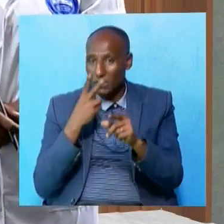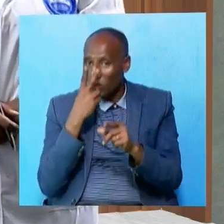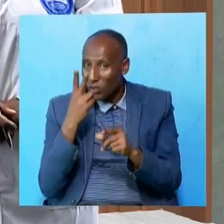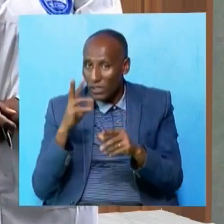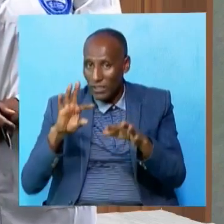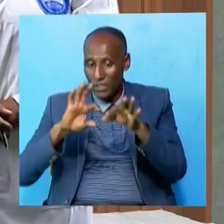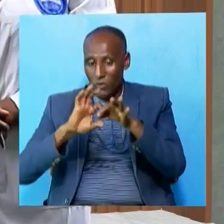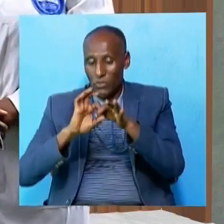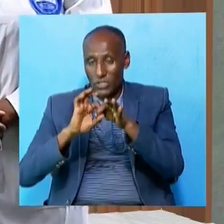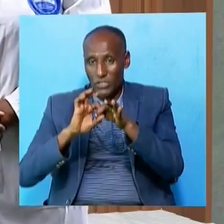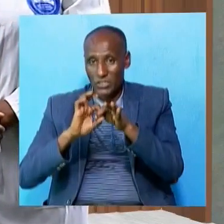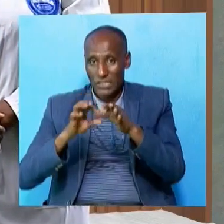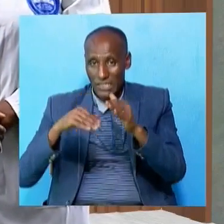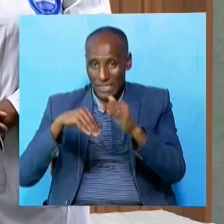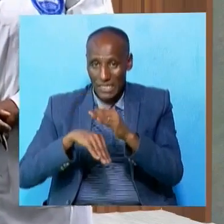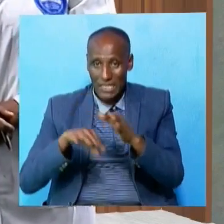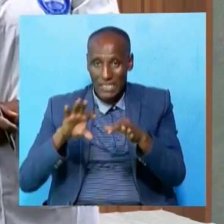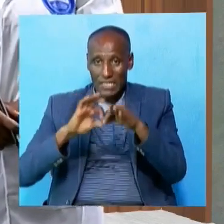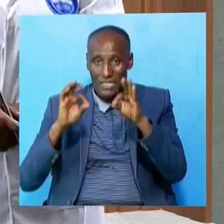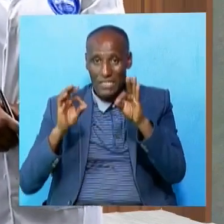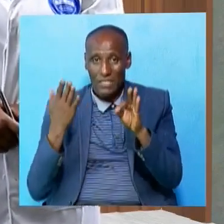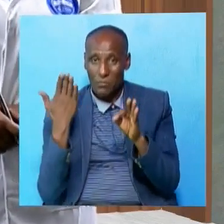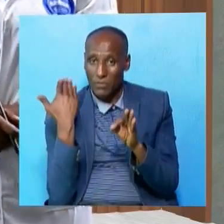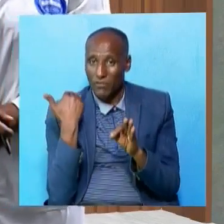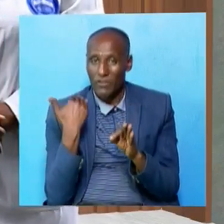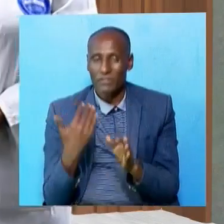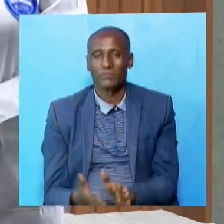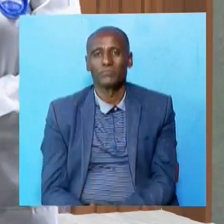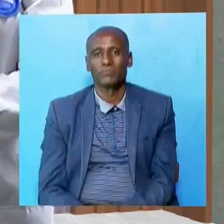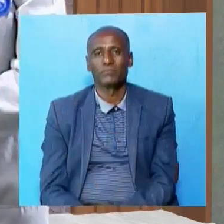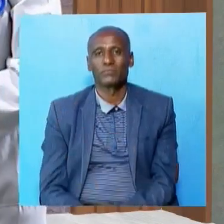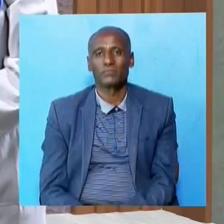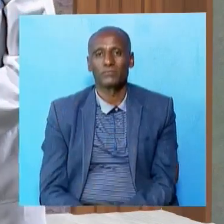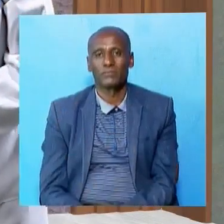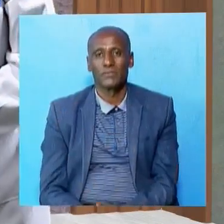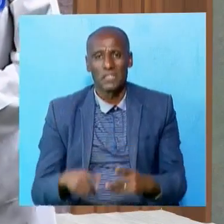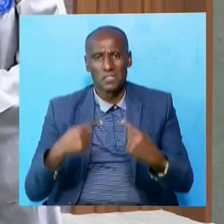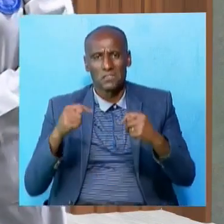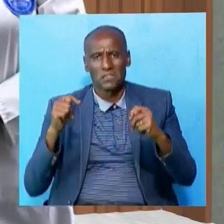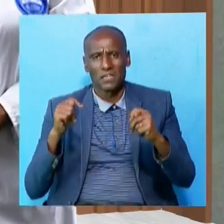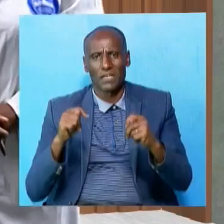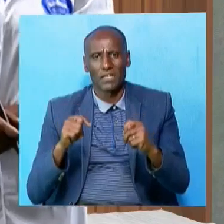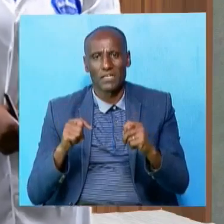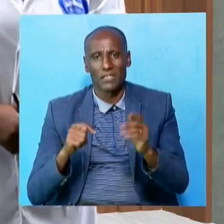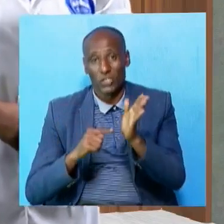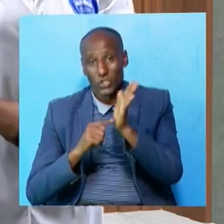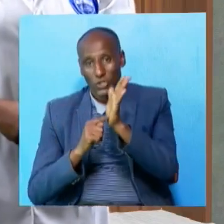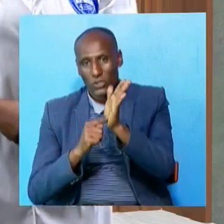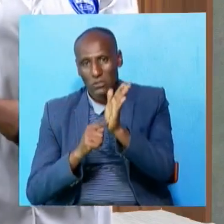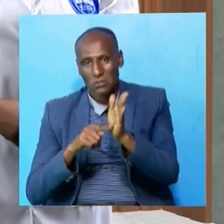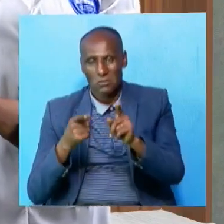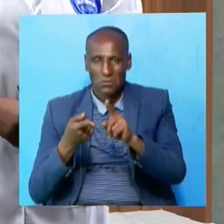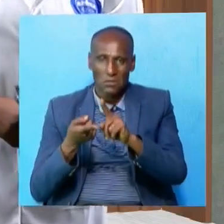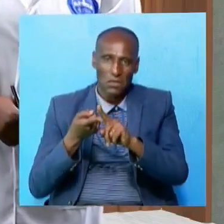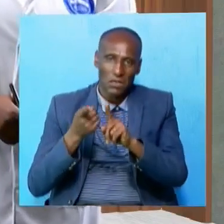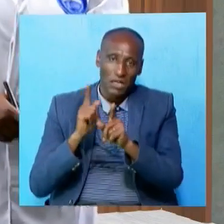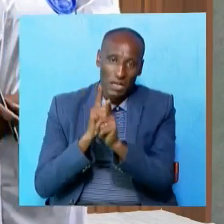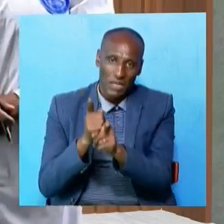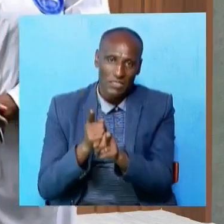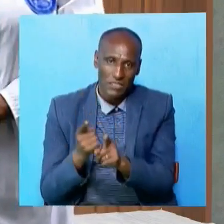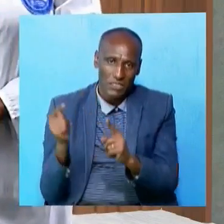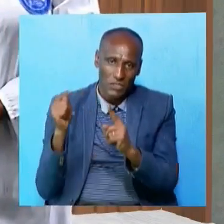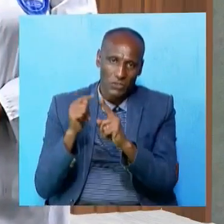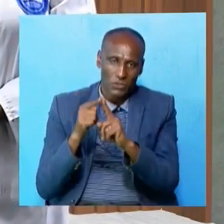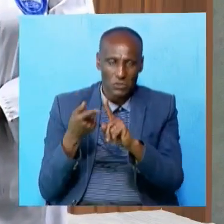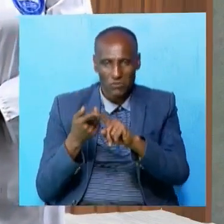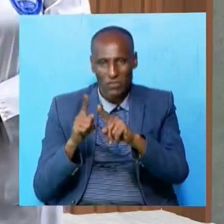I used in the sentence. Okay? Try it. Show your answers to your parents or your friends